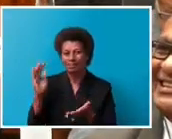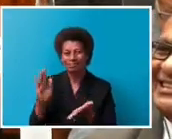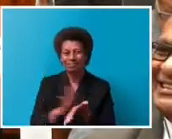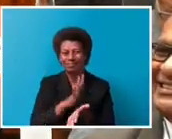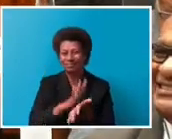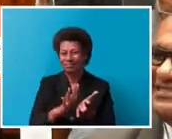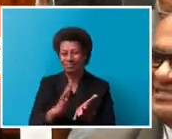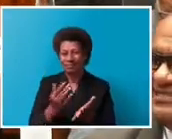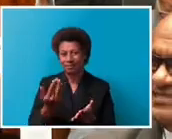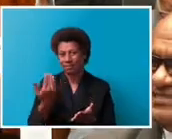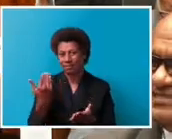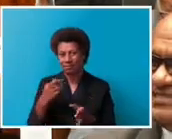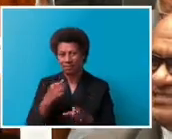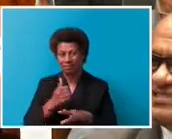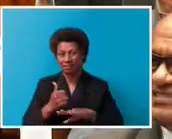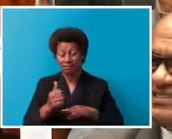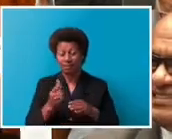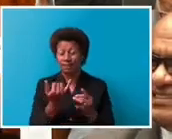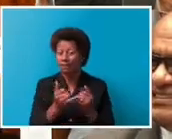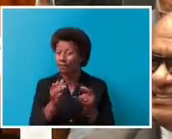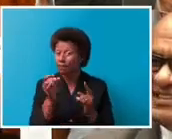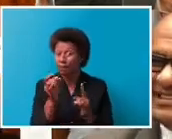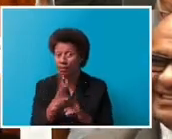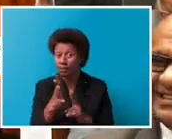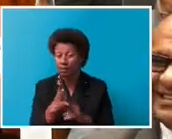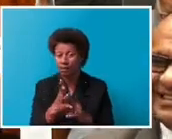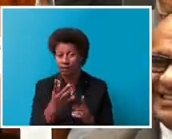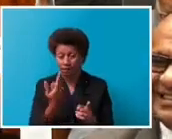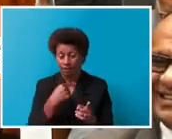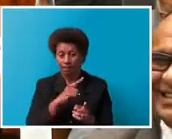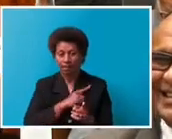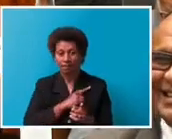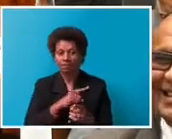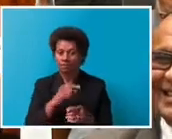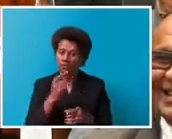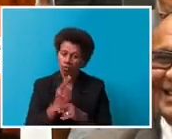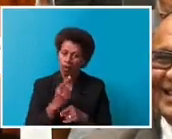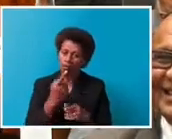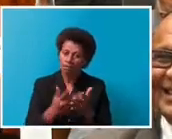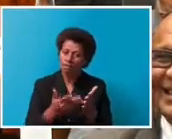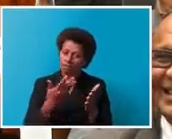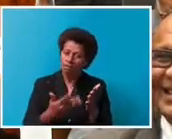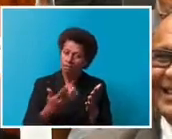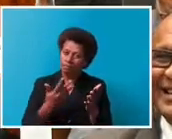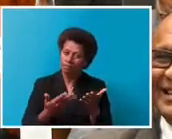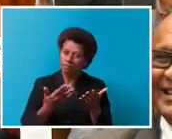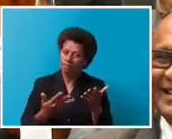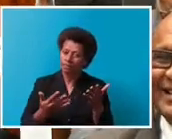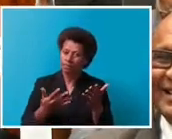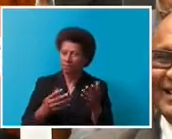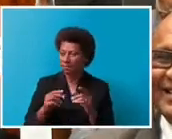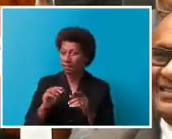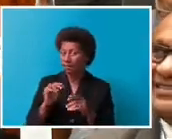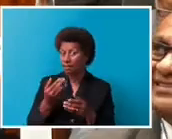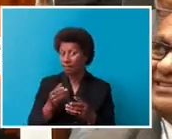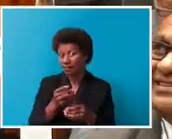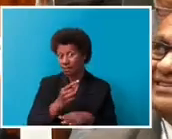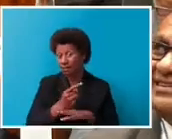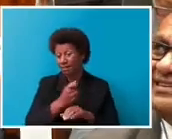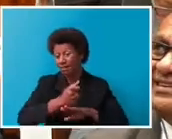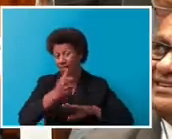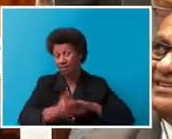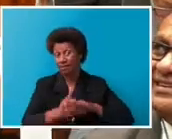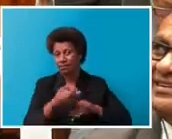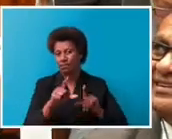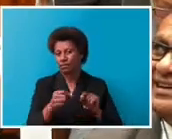very important. It is very important for us to keep talking about what they did, because as I said,